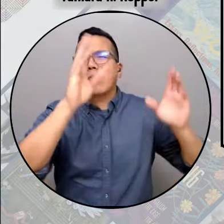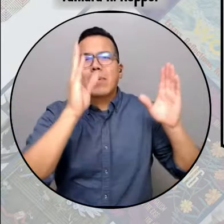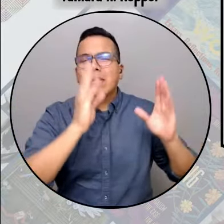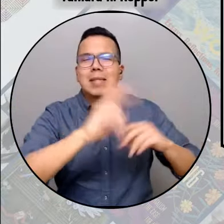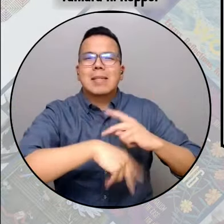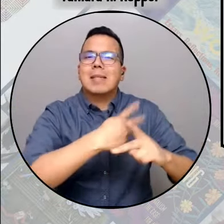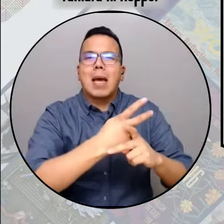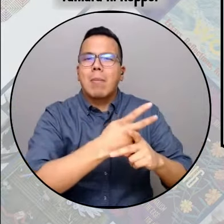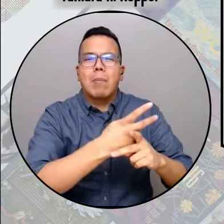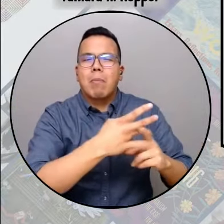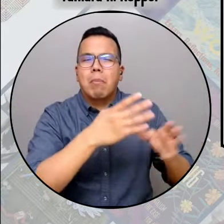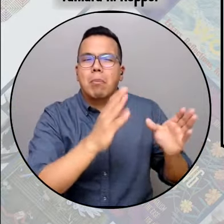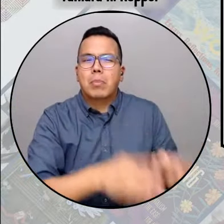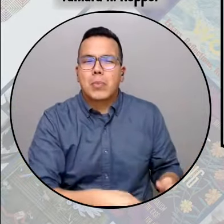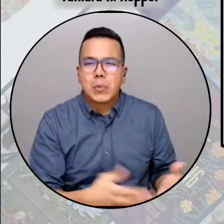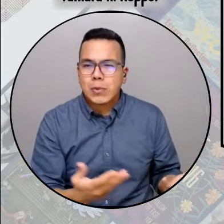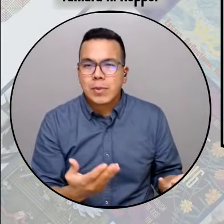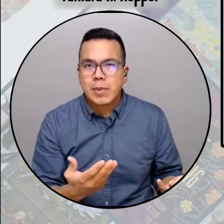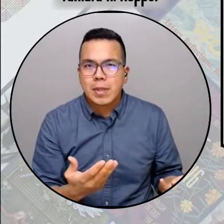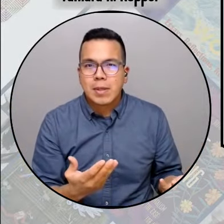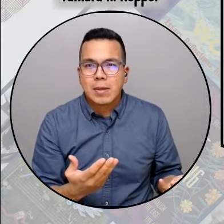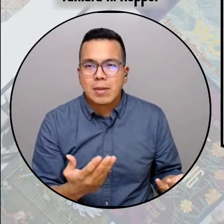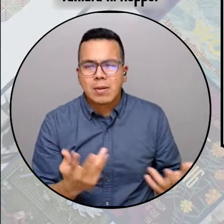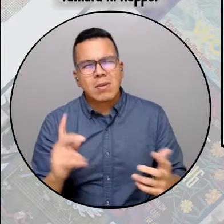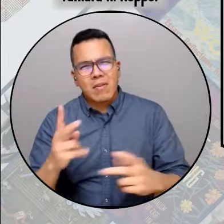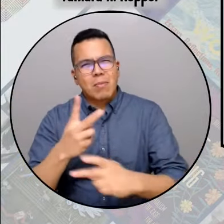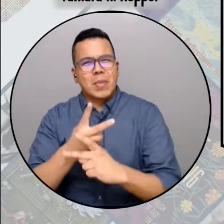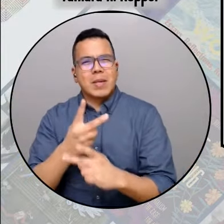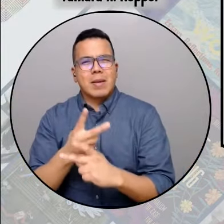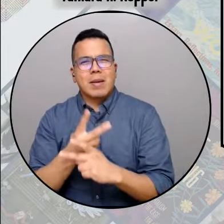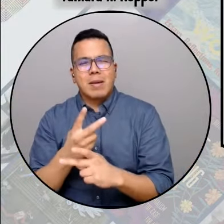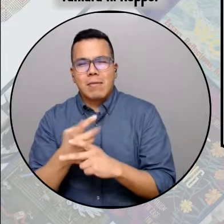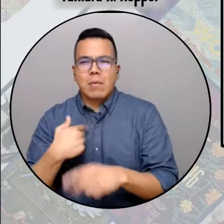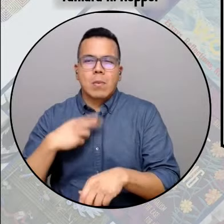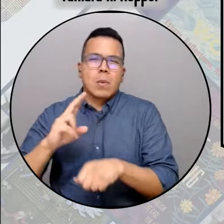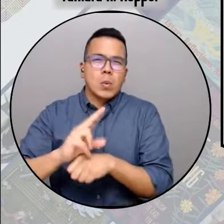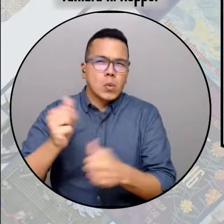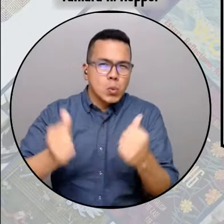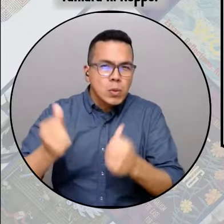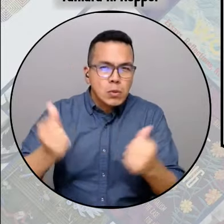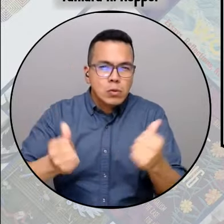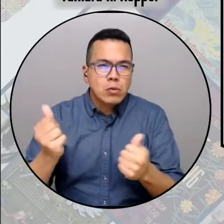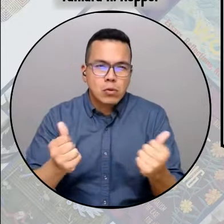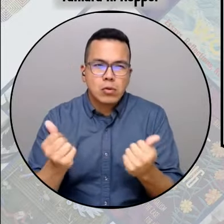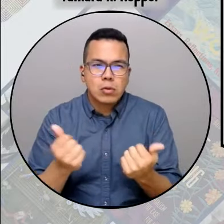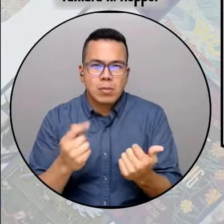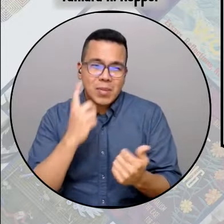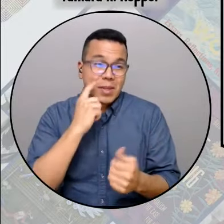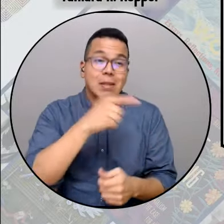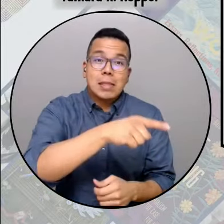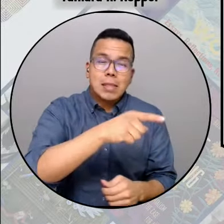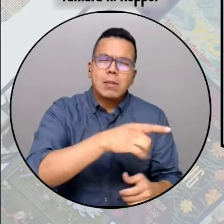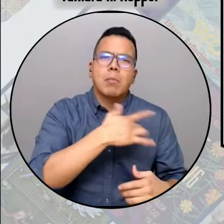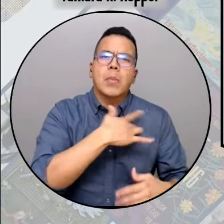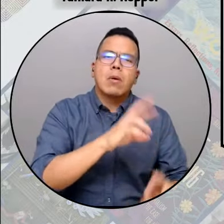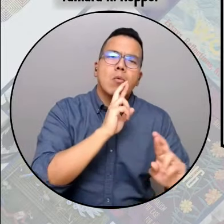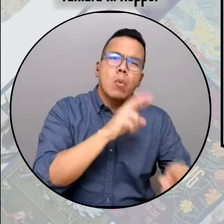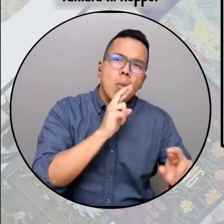their status and of their papers and of having to kind of deal with, you know, reporting themselves and so forth to immigration